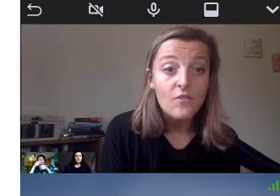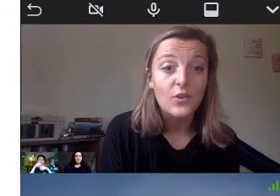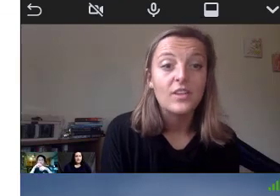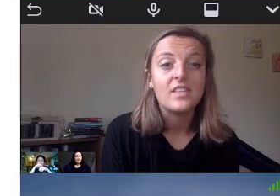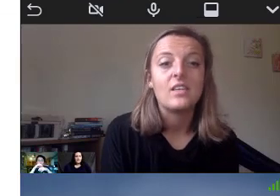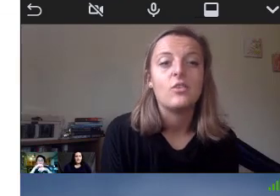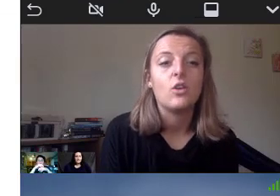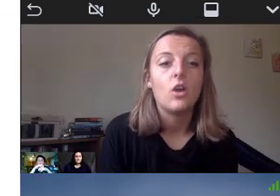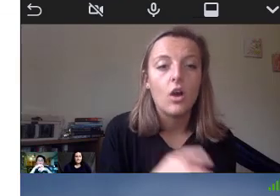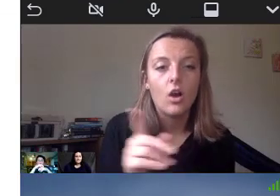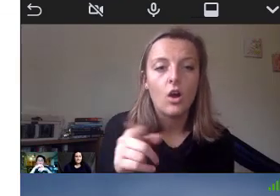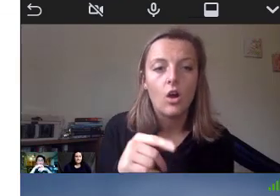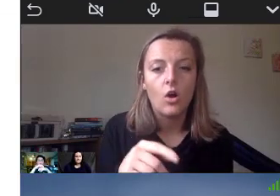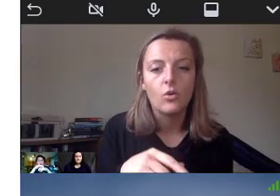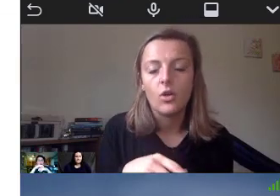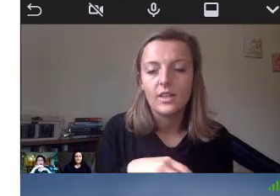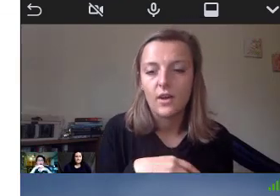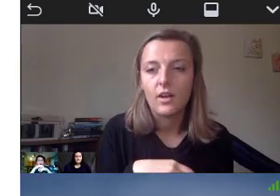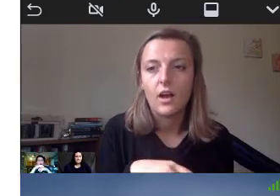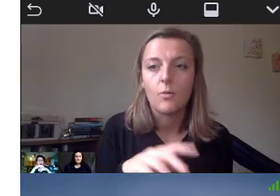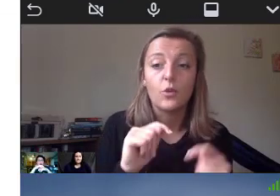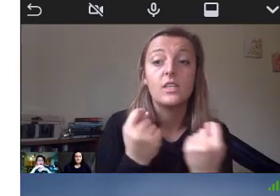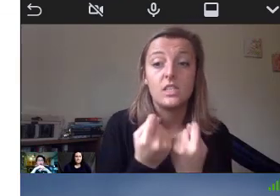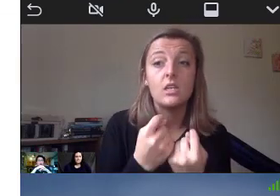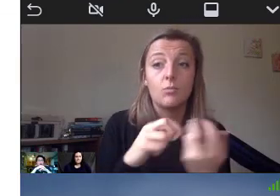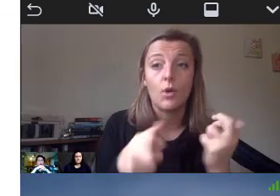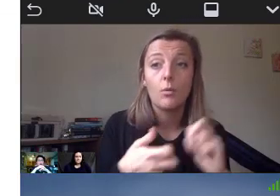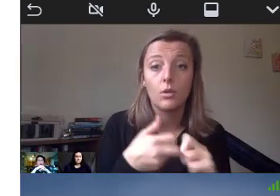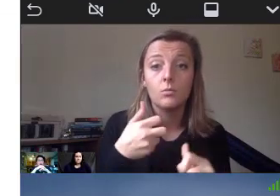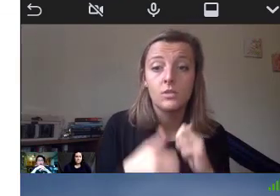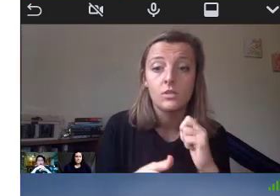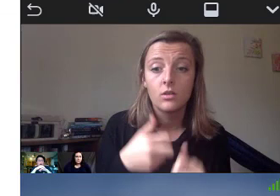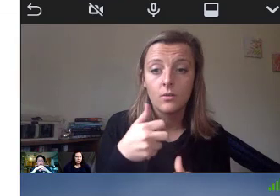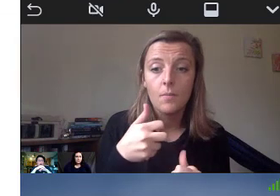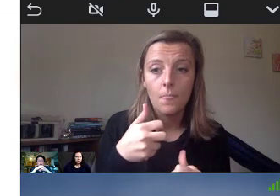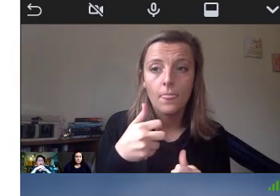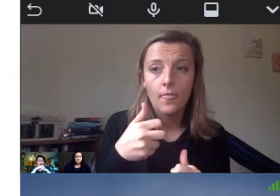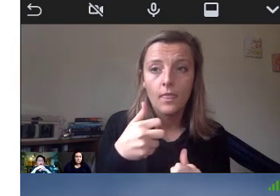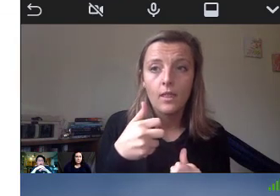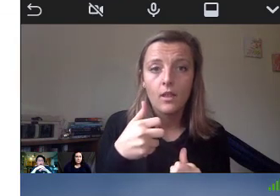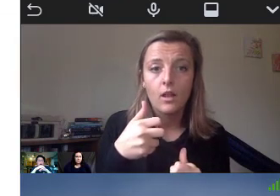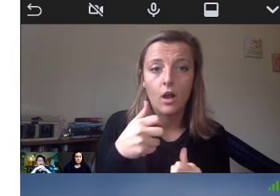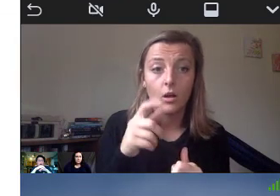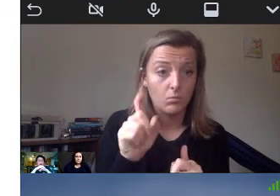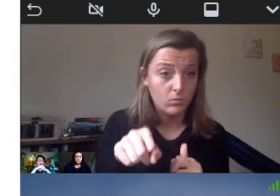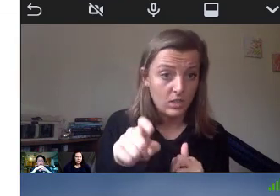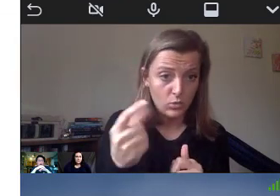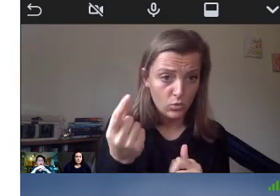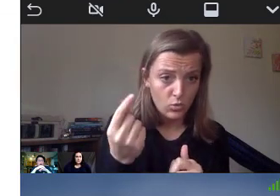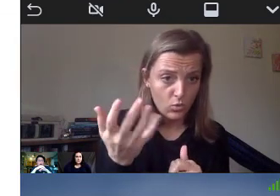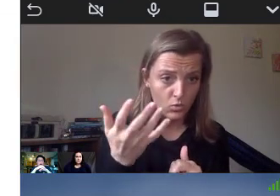homework problems? For the team. Oh, no, that's fine. For the team problems? Oh, so